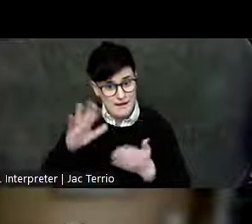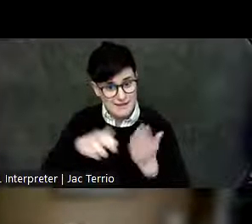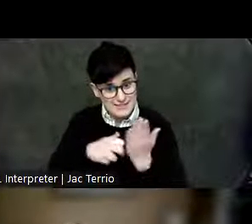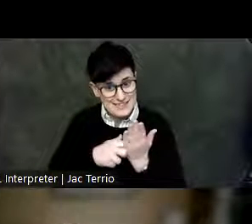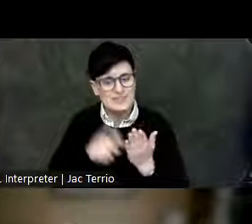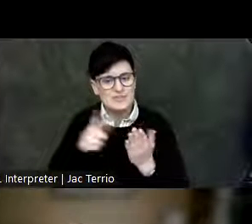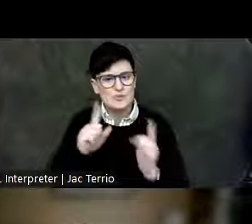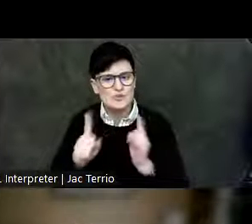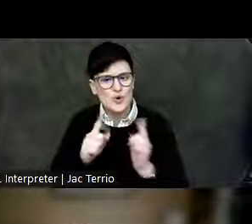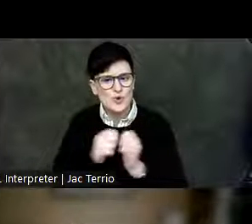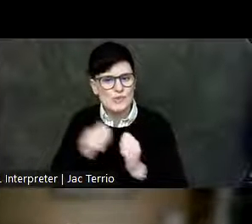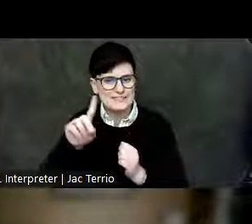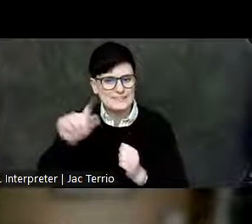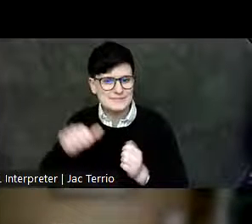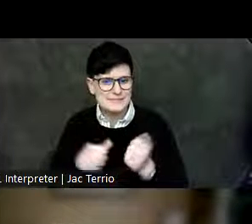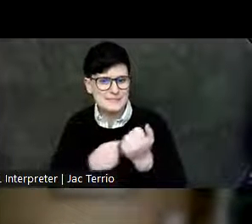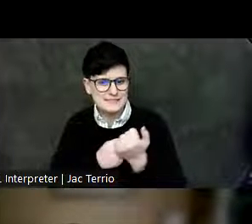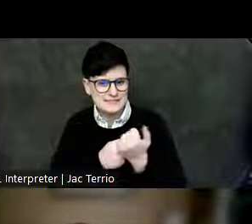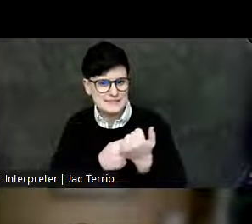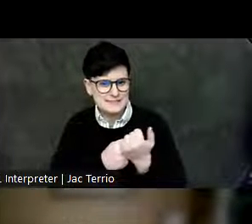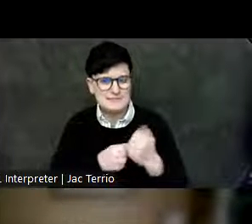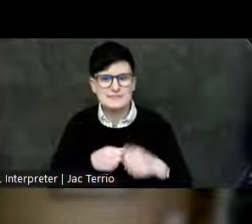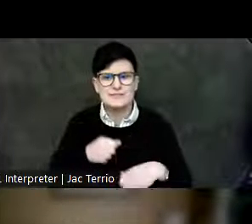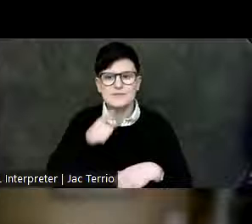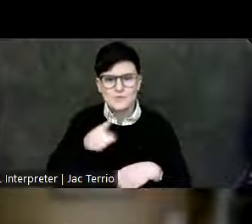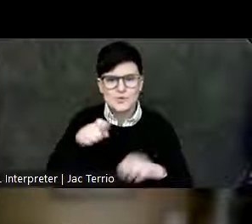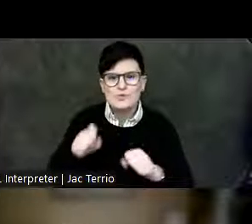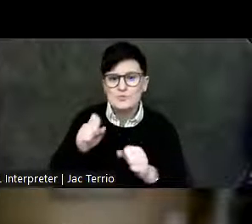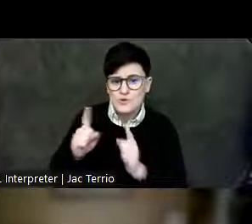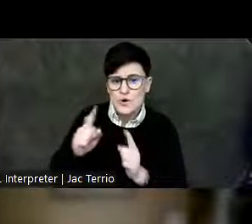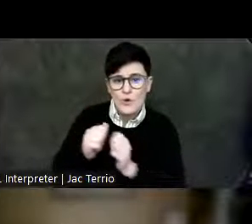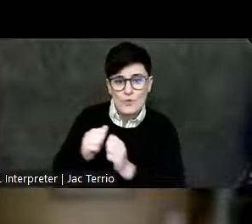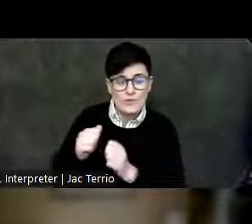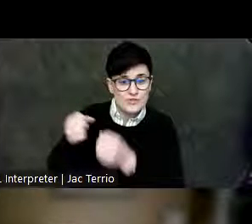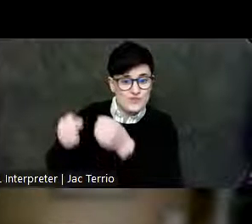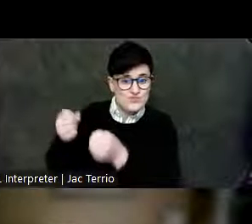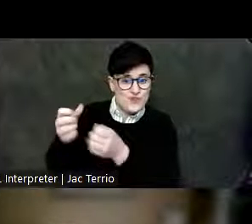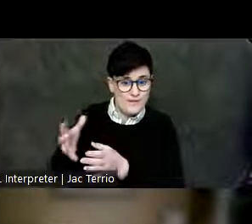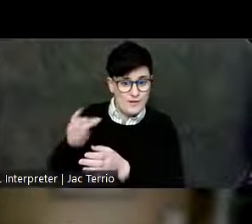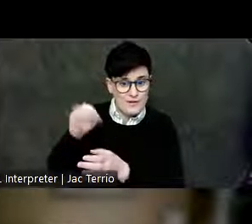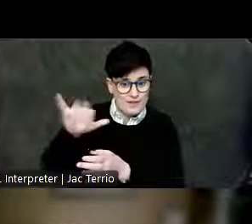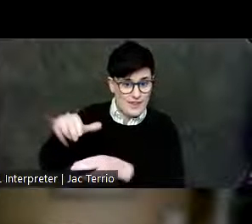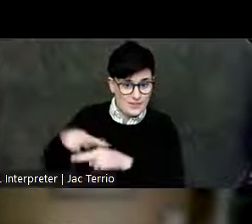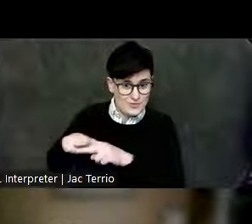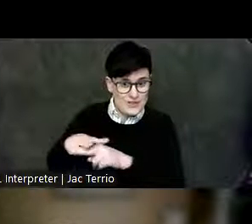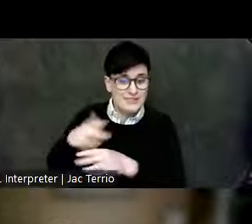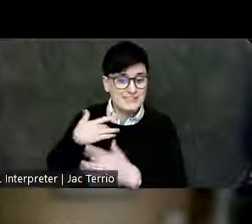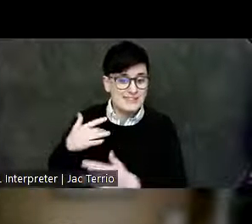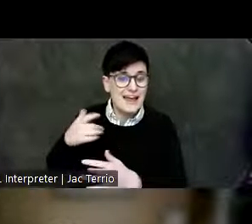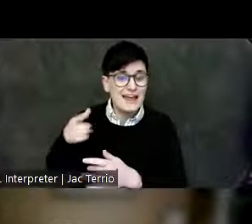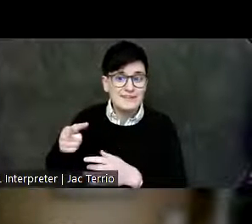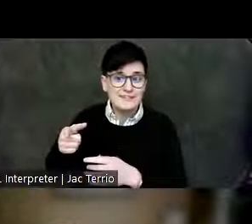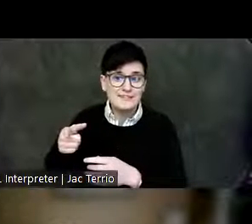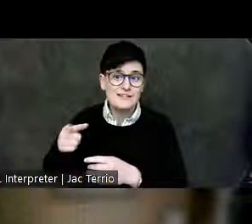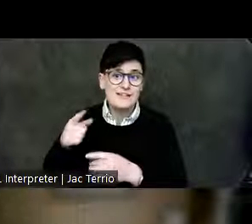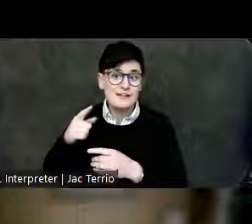or the conductor. They're great at helping you out. When taking the train, the departure is announced over the loudspeaker only a few